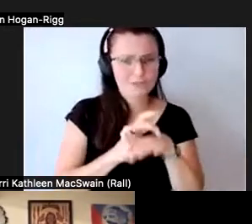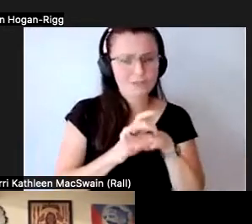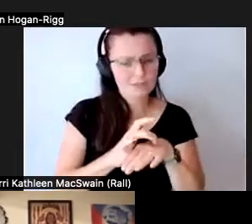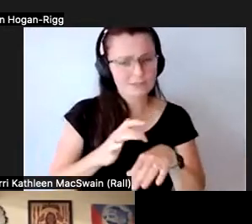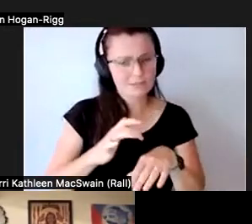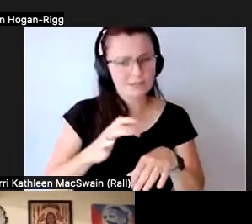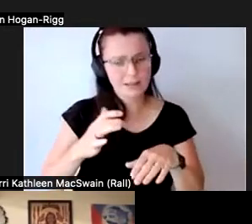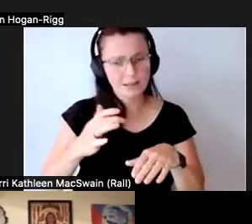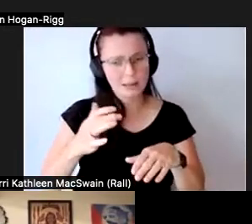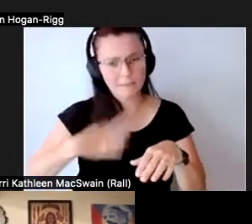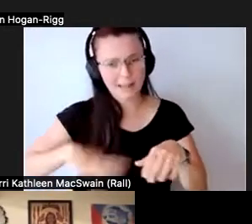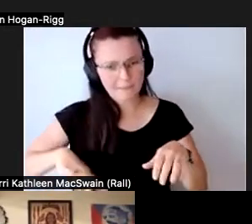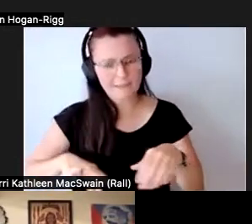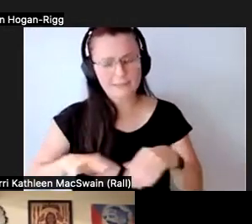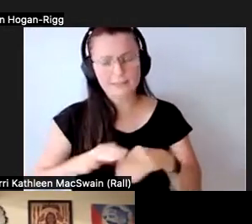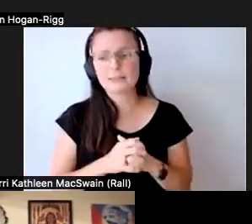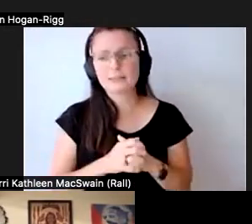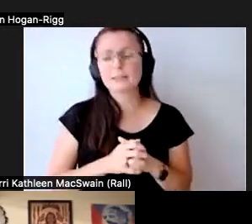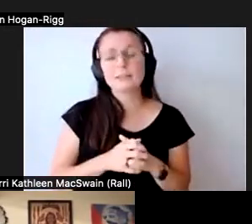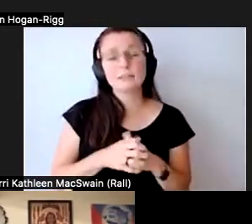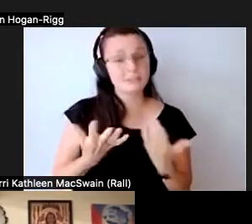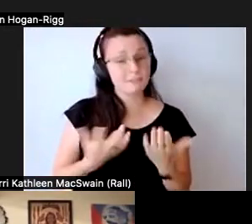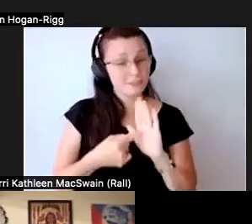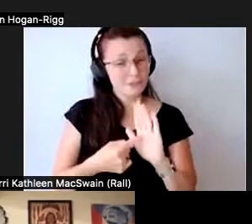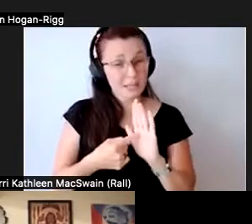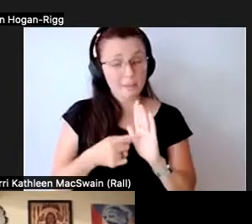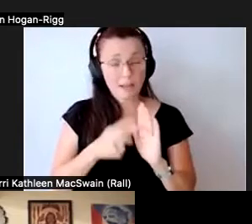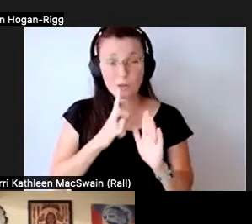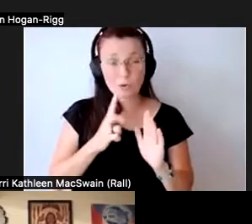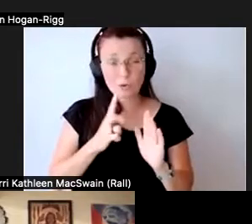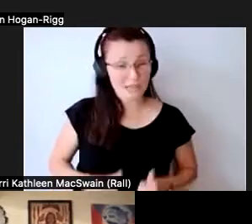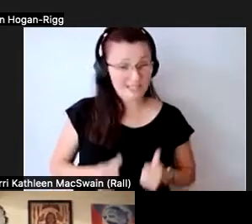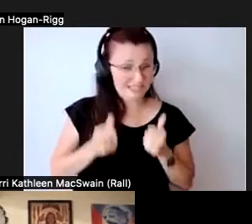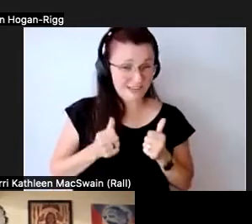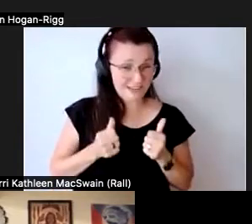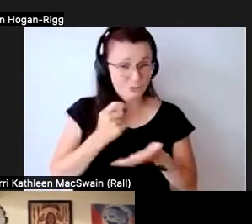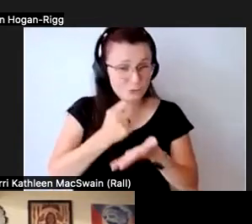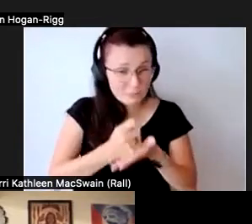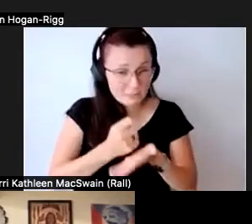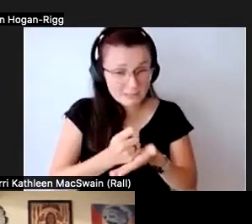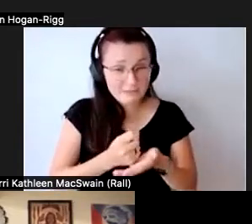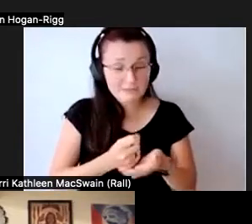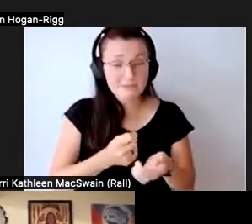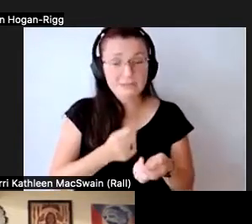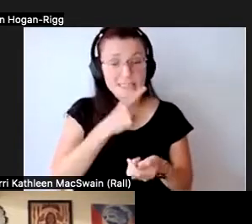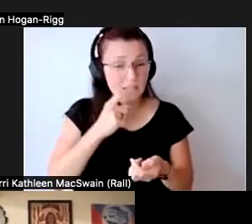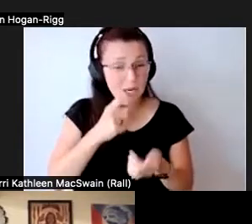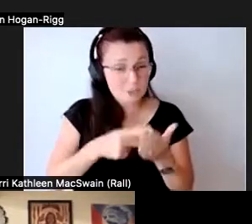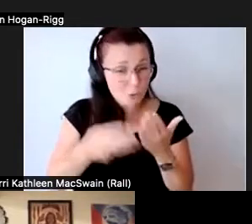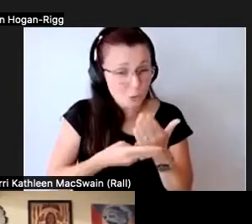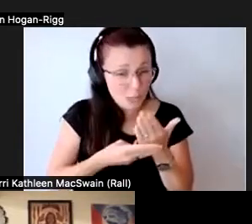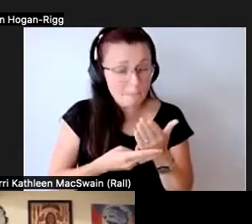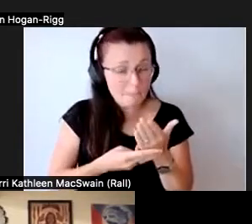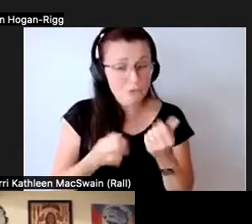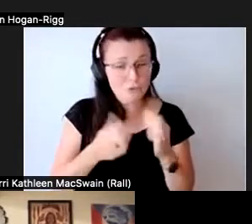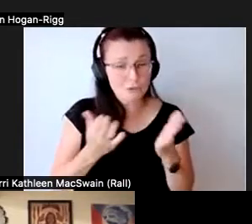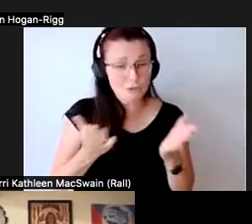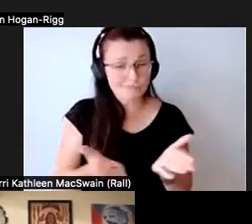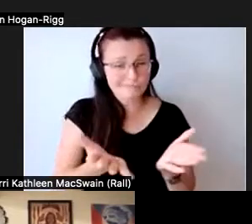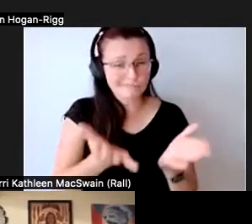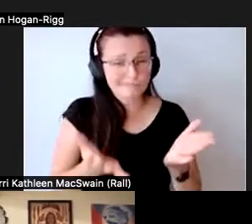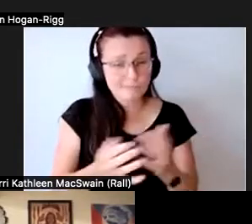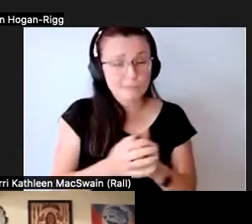things like increasing things like residential treatment or detox programs. I am not sure that we will reach the